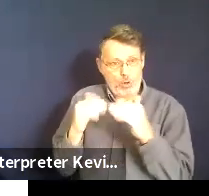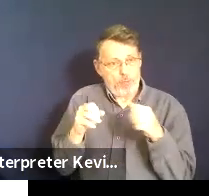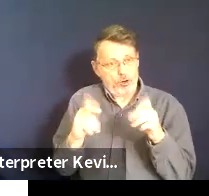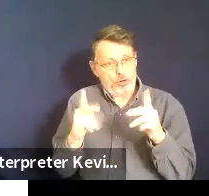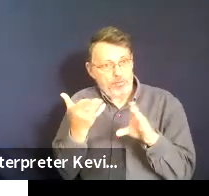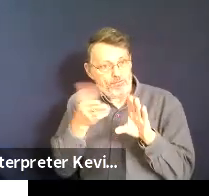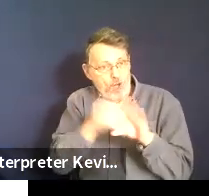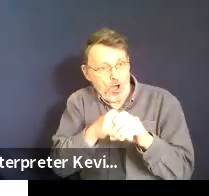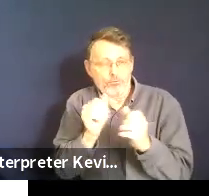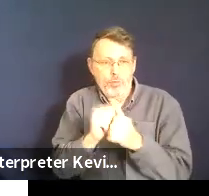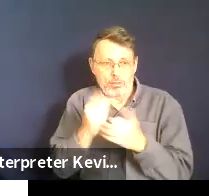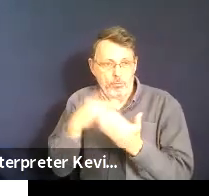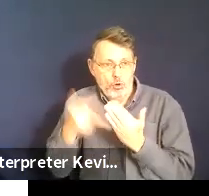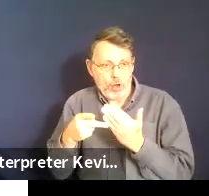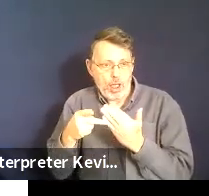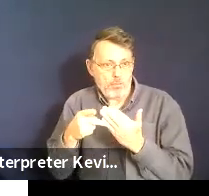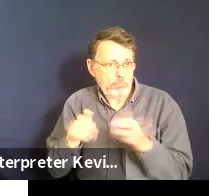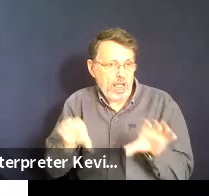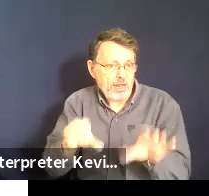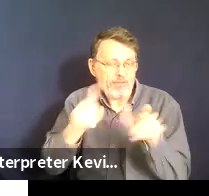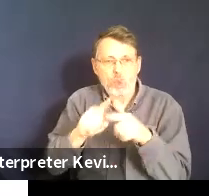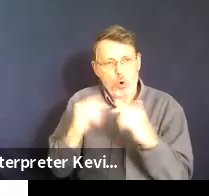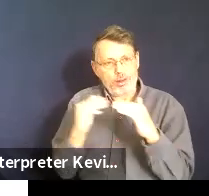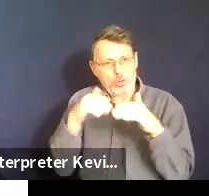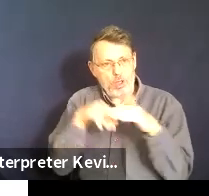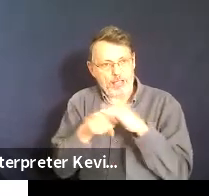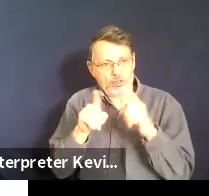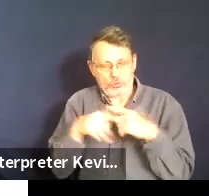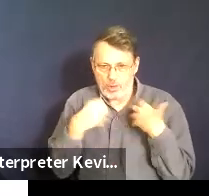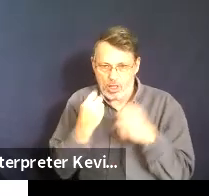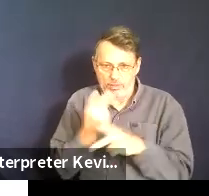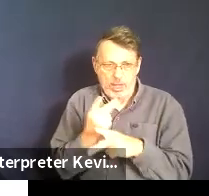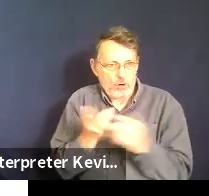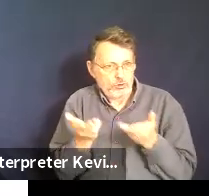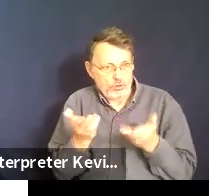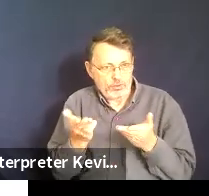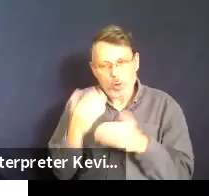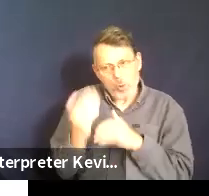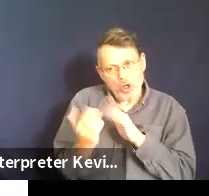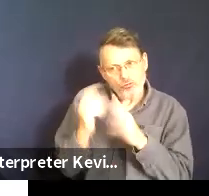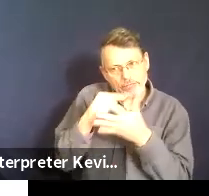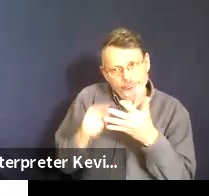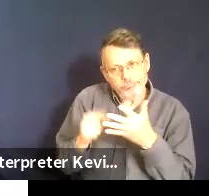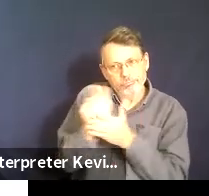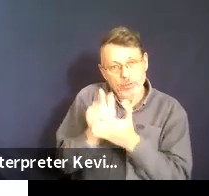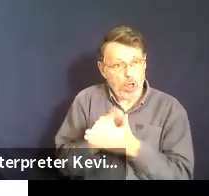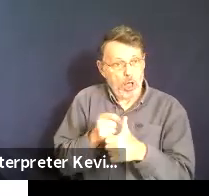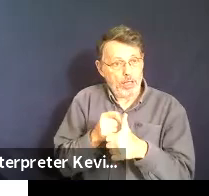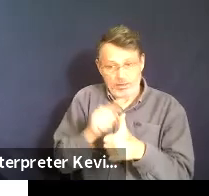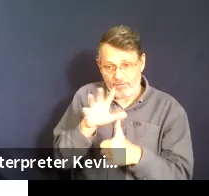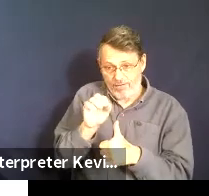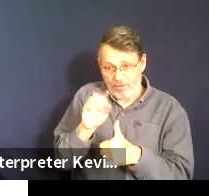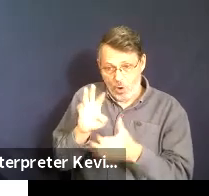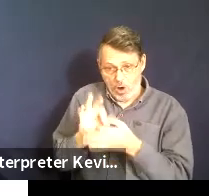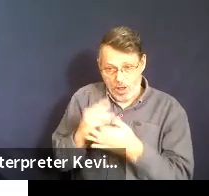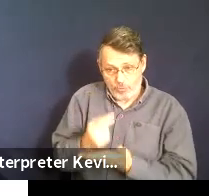or to have equal access to health care services. The laws that will be addressed include Section 504 of the